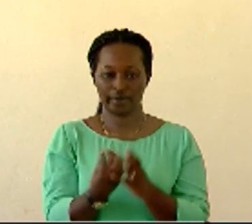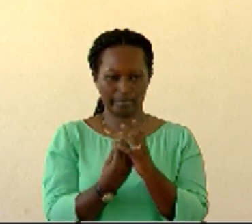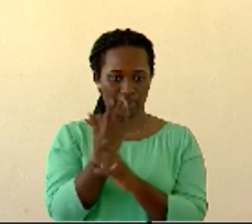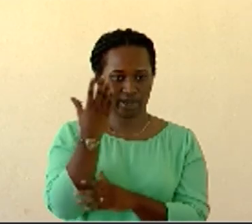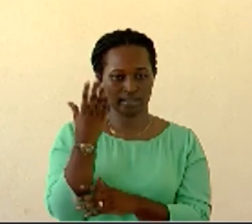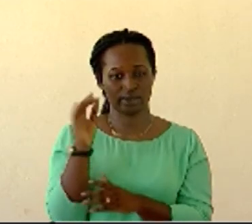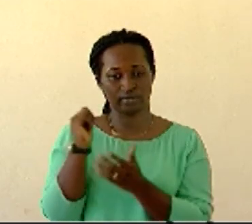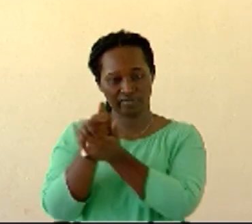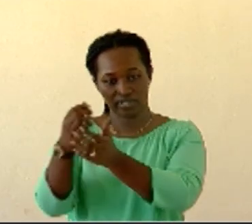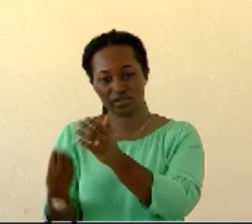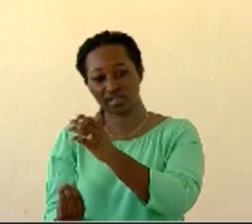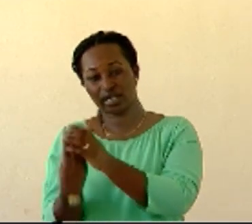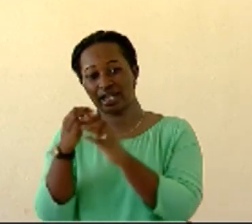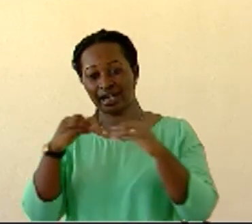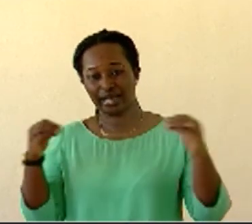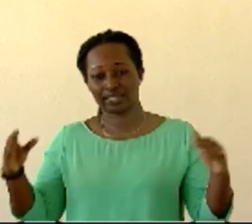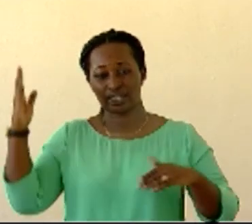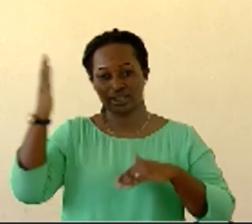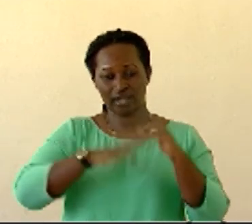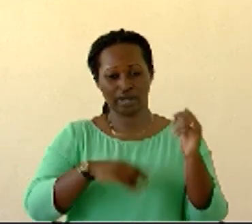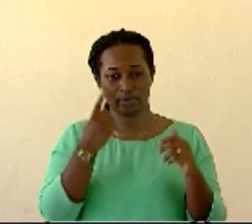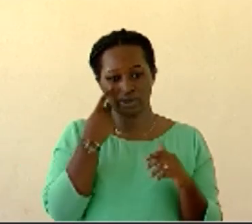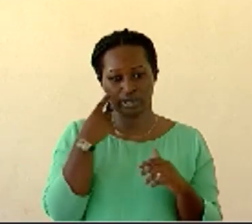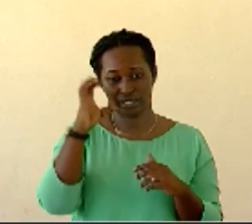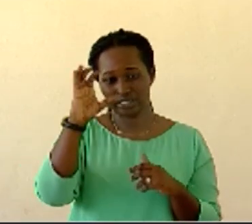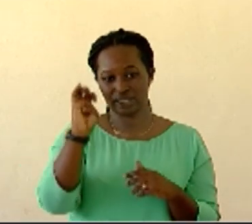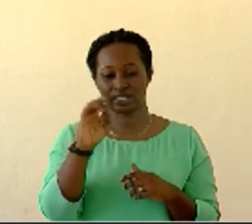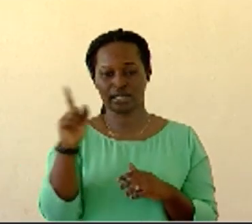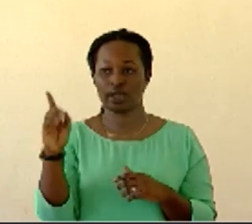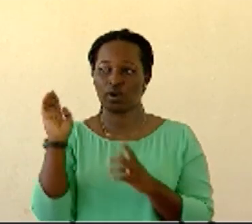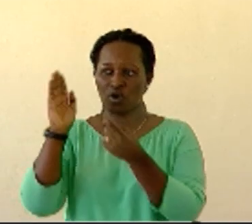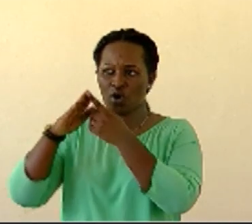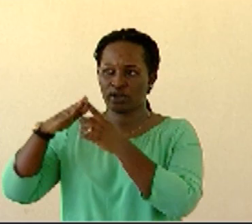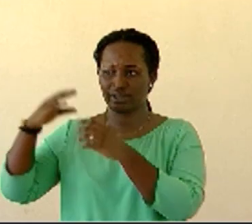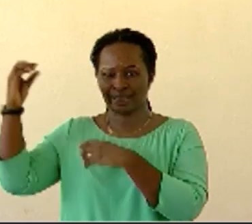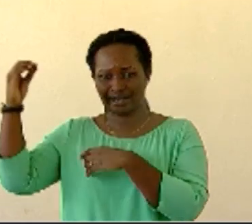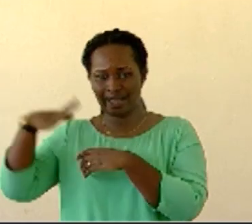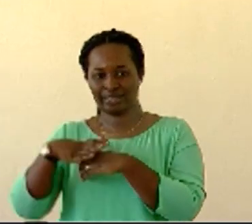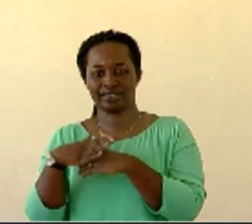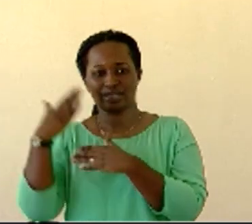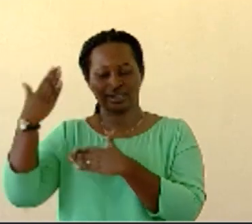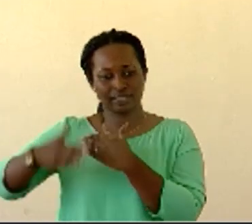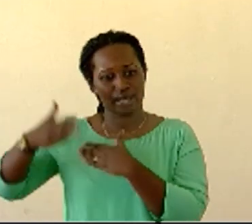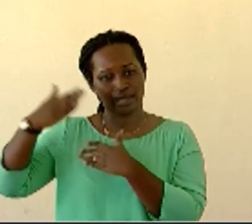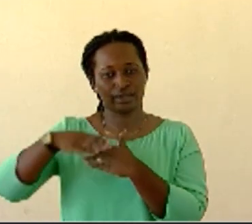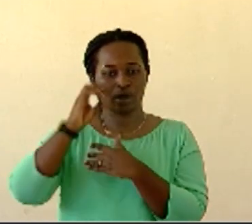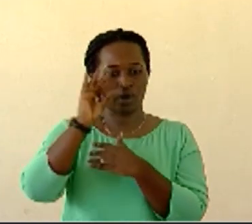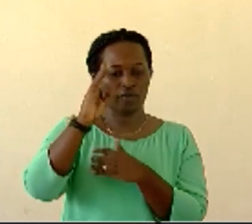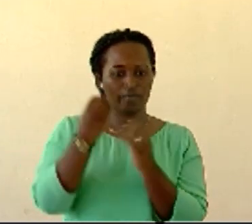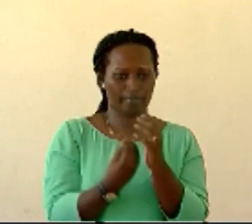than corresponding cells on the lighter side of the plant. So this produces curving of the plant